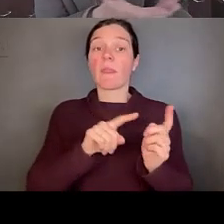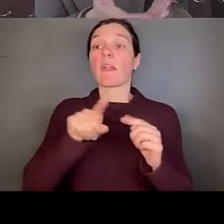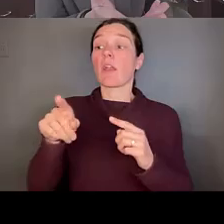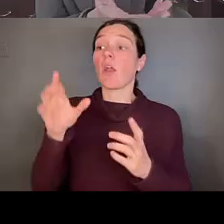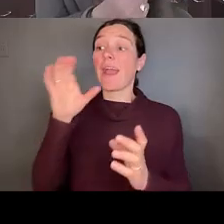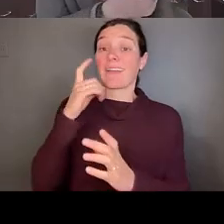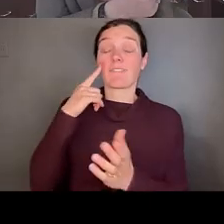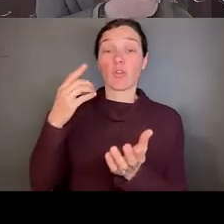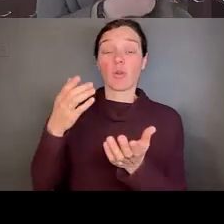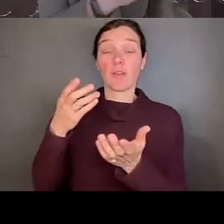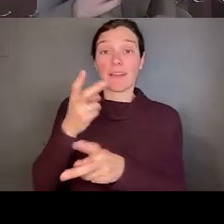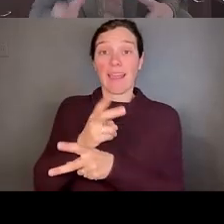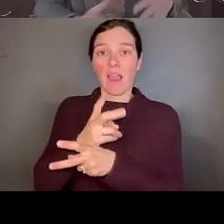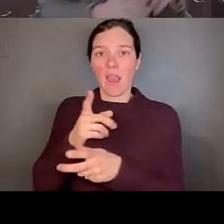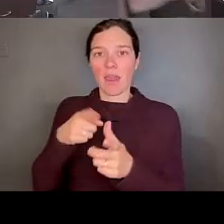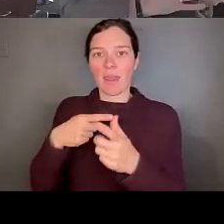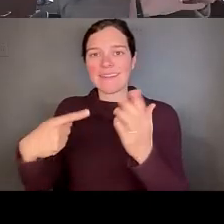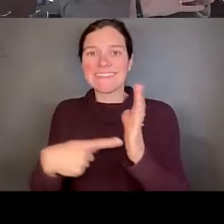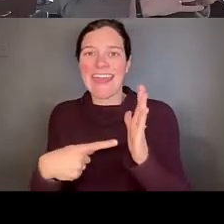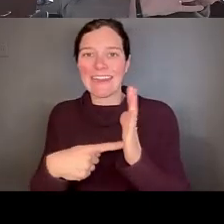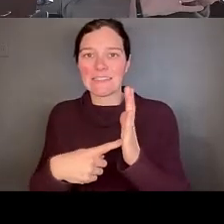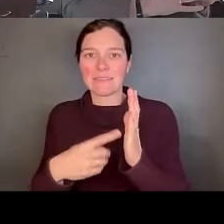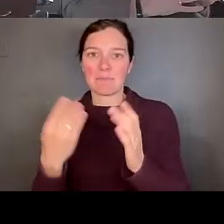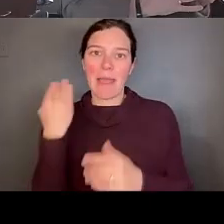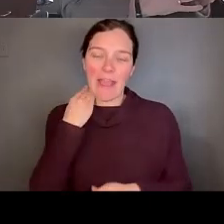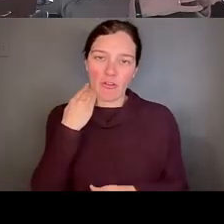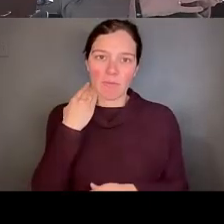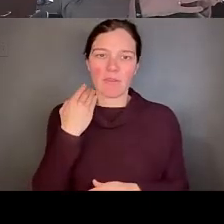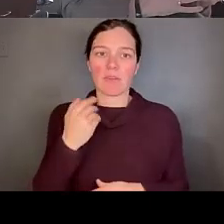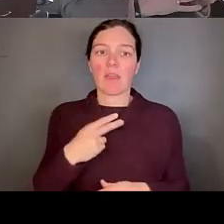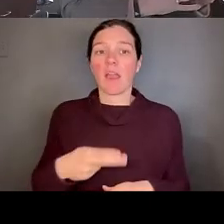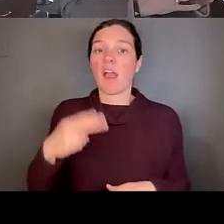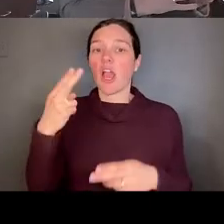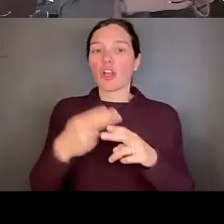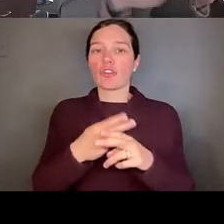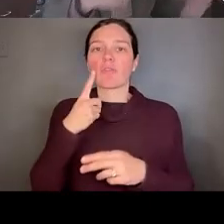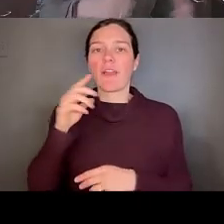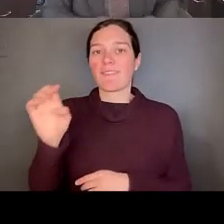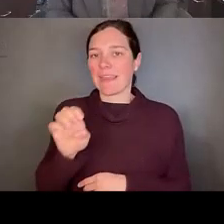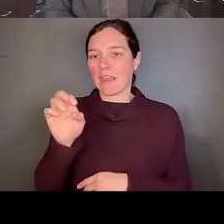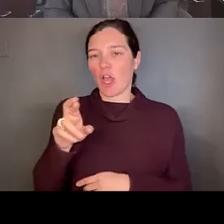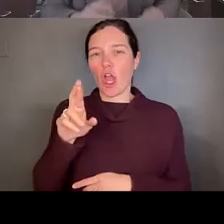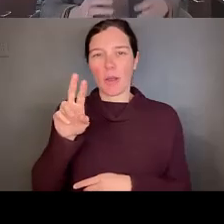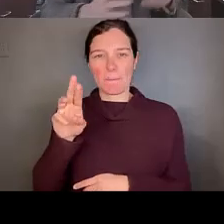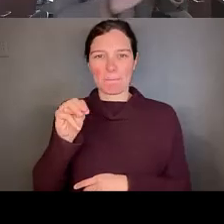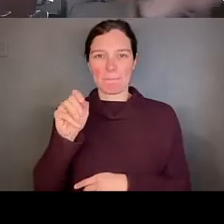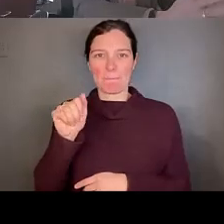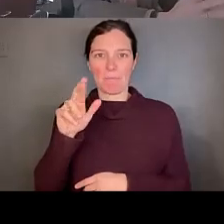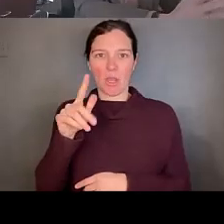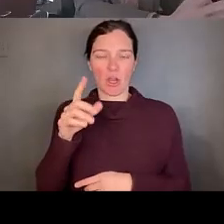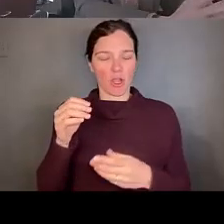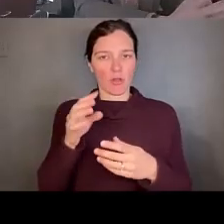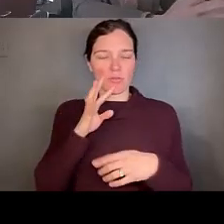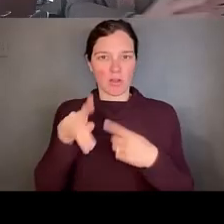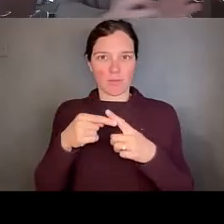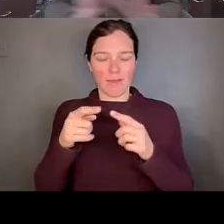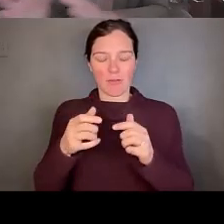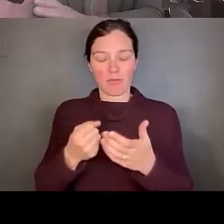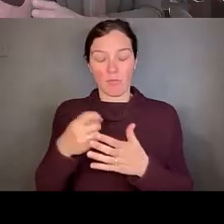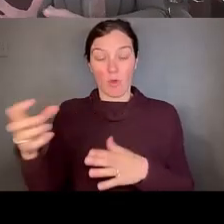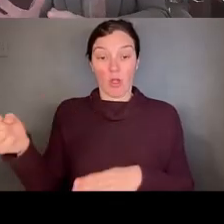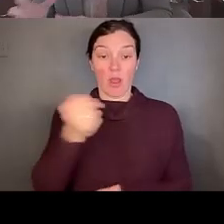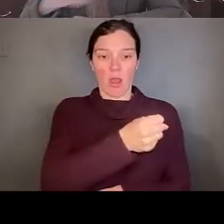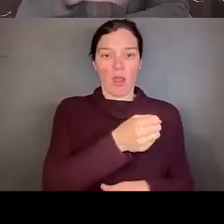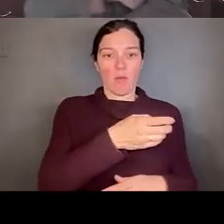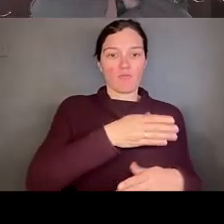care, we have debt and bankruptcies. We also have a higher utilization of emergency services. We heard Margot talk about how important it is to get people in primary care